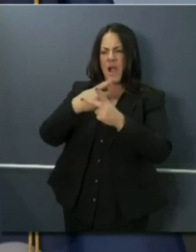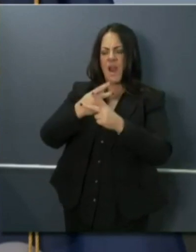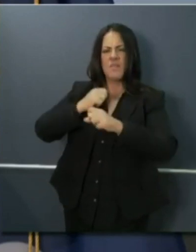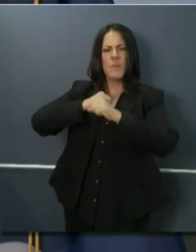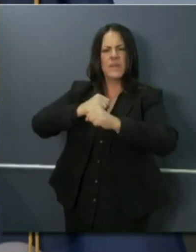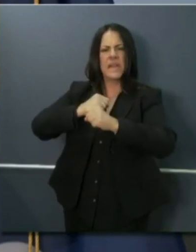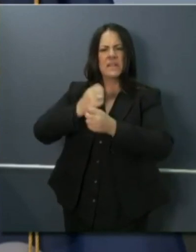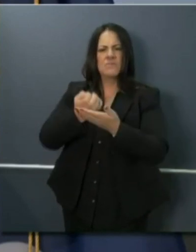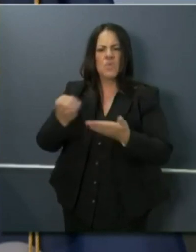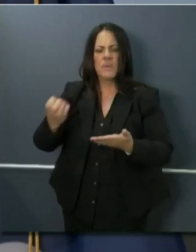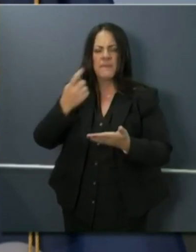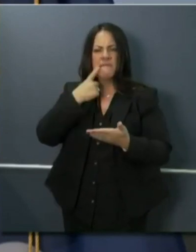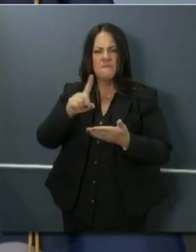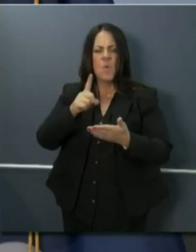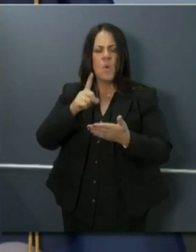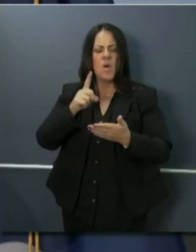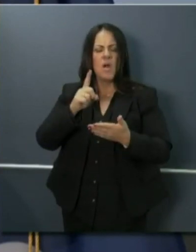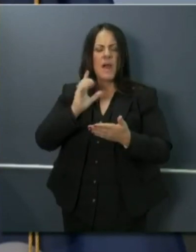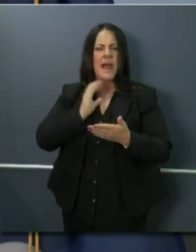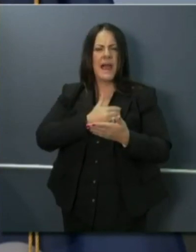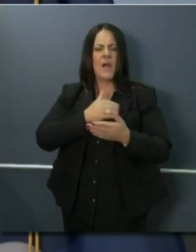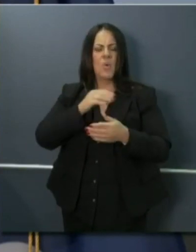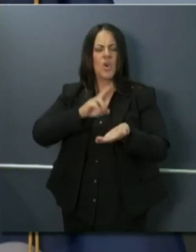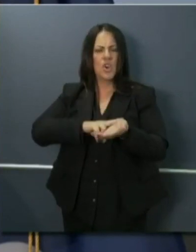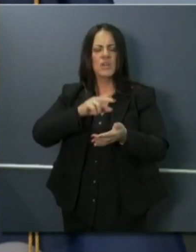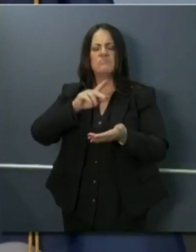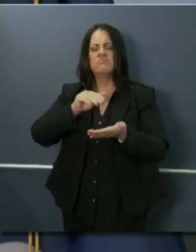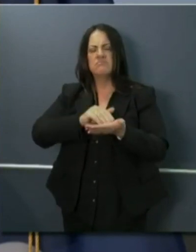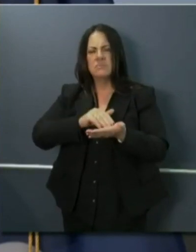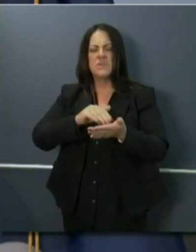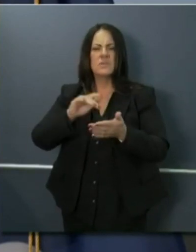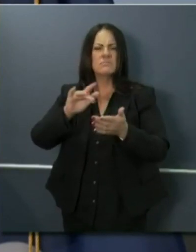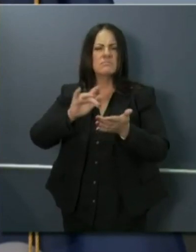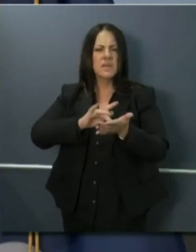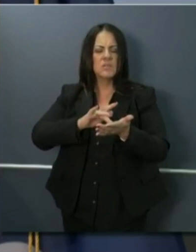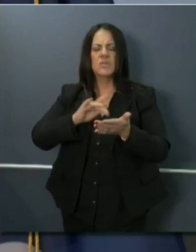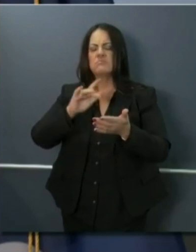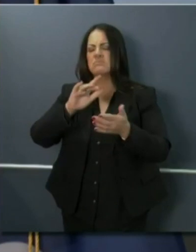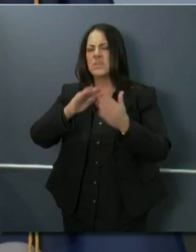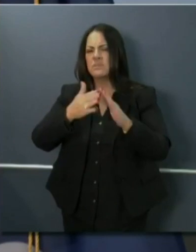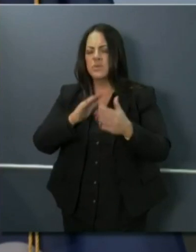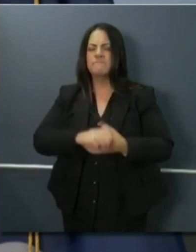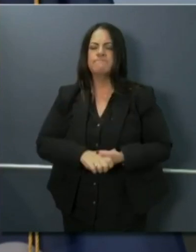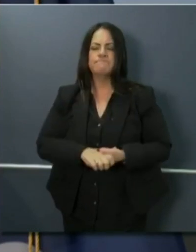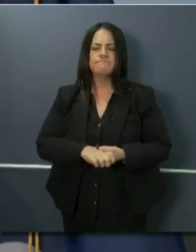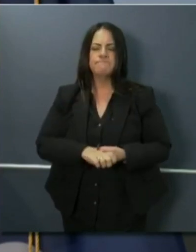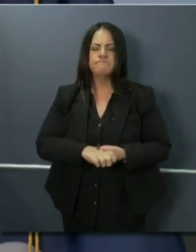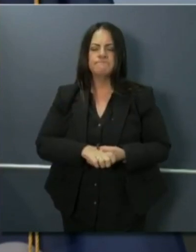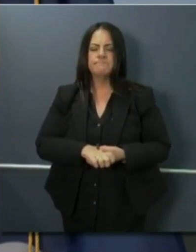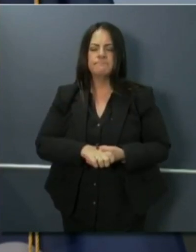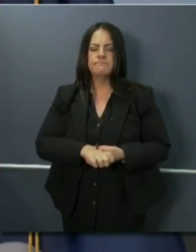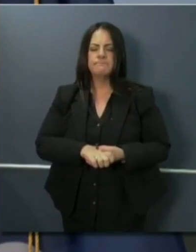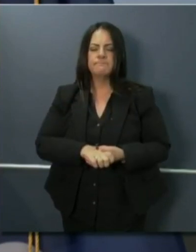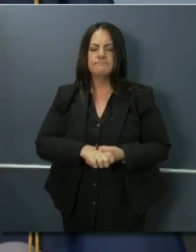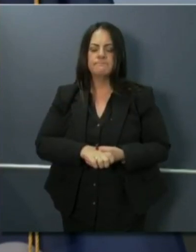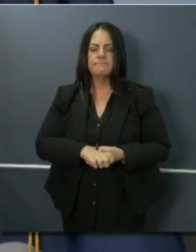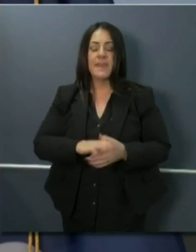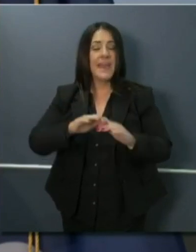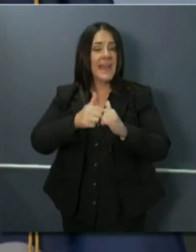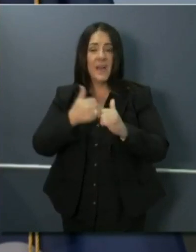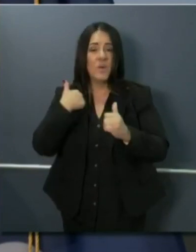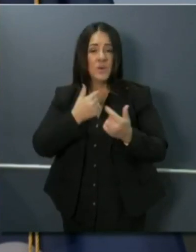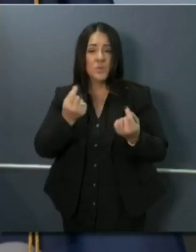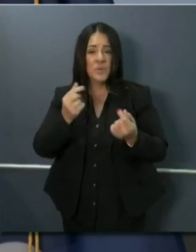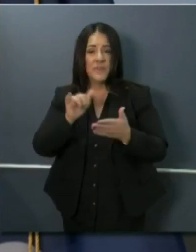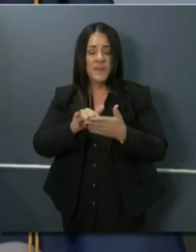that we are very, very proud of. And I recognize at this moment of anxiety, in order to meet this moment, we've got to temporarily